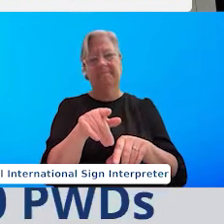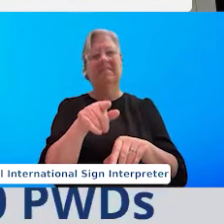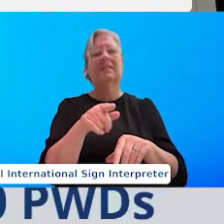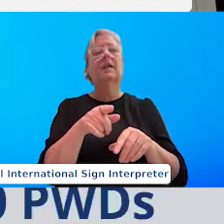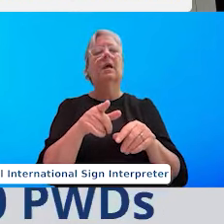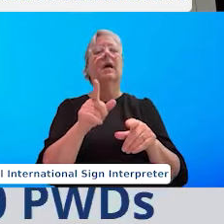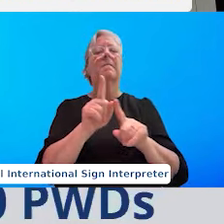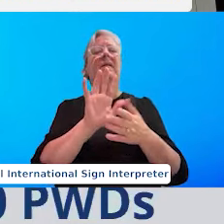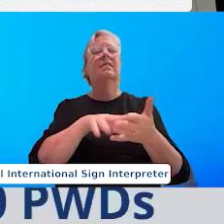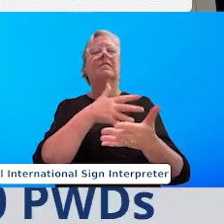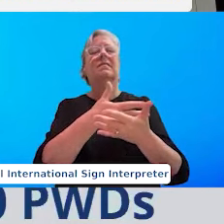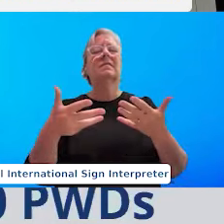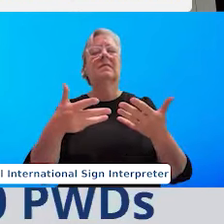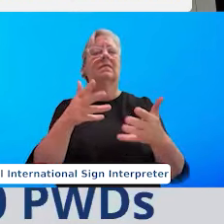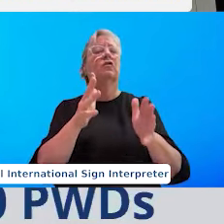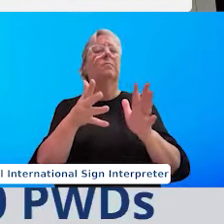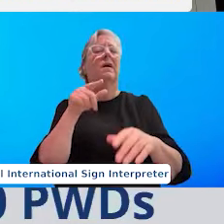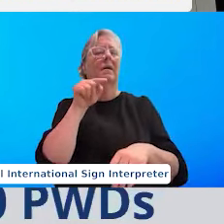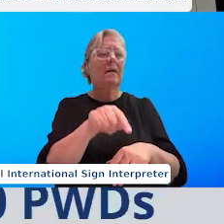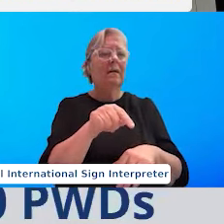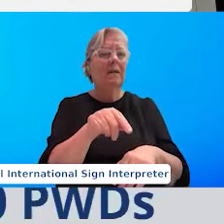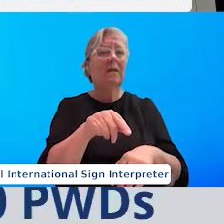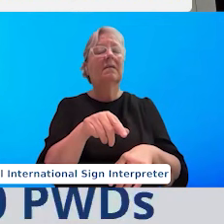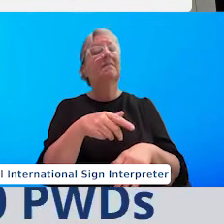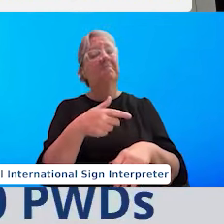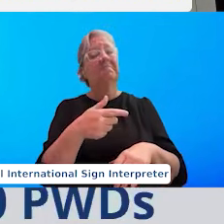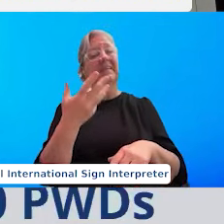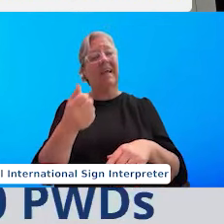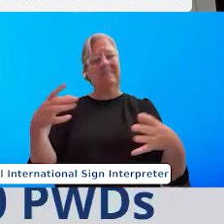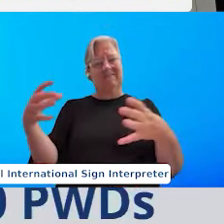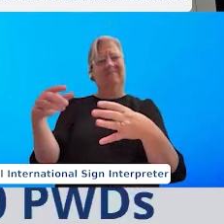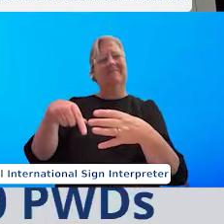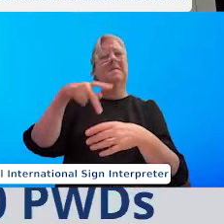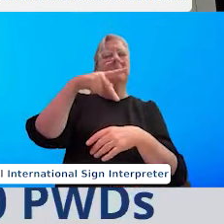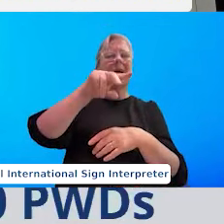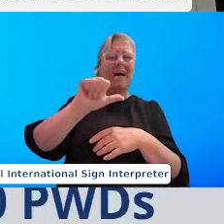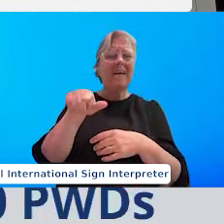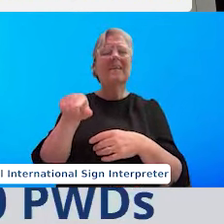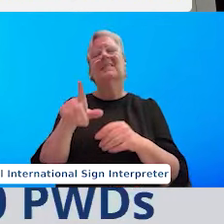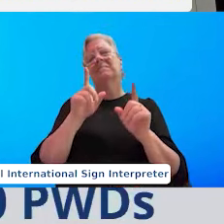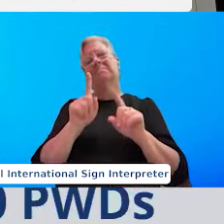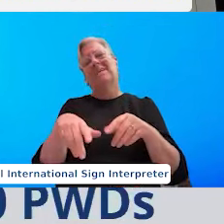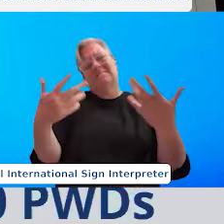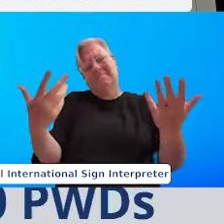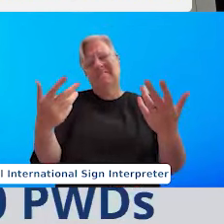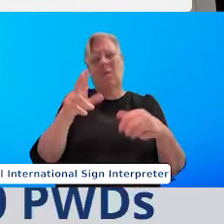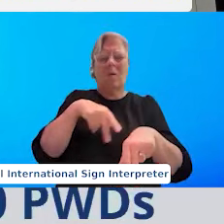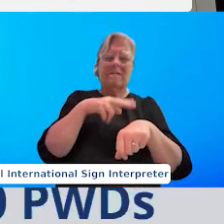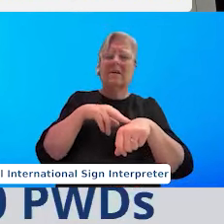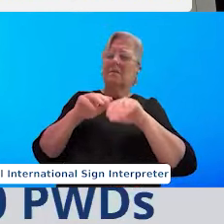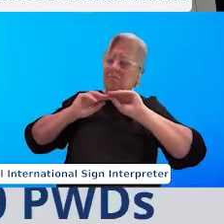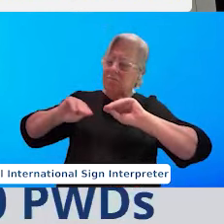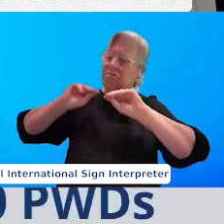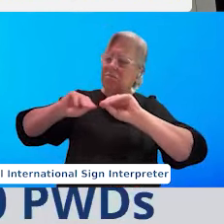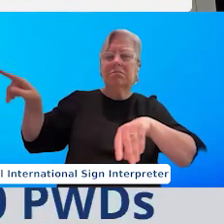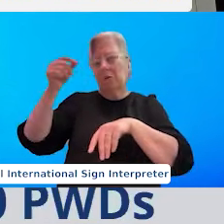especially who have like the severe disabilities, right? Of course, they need some certain help, and we also have